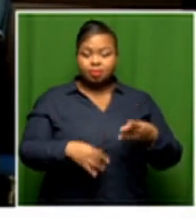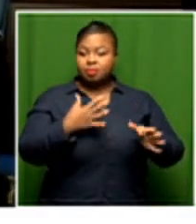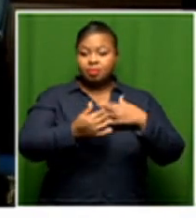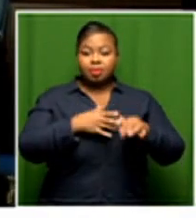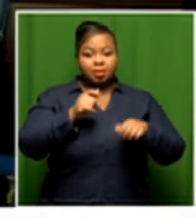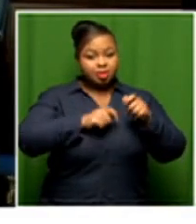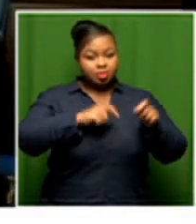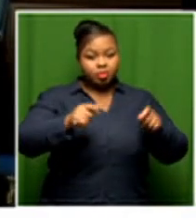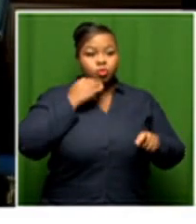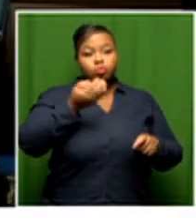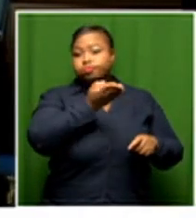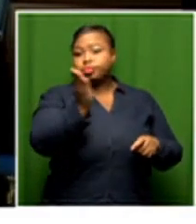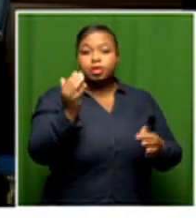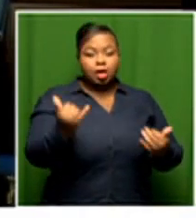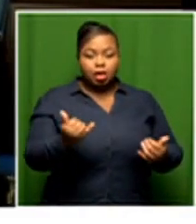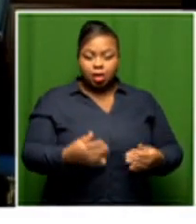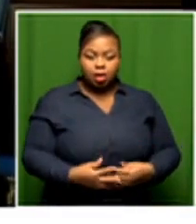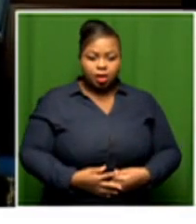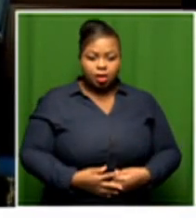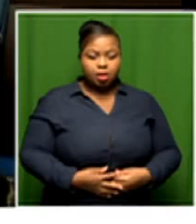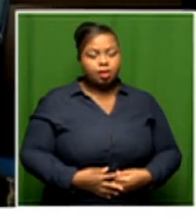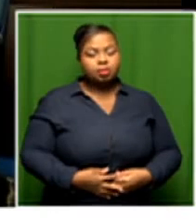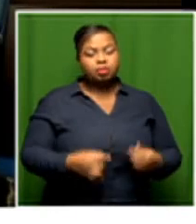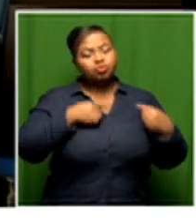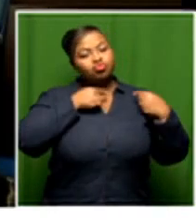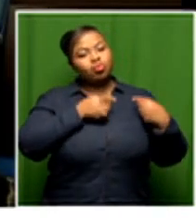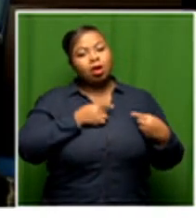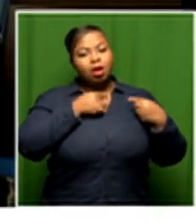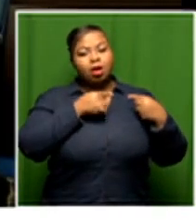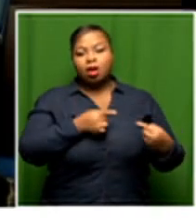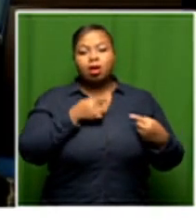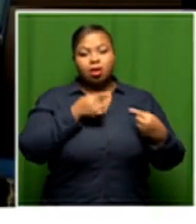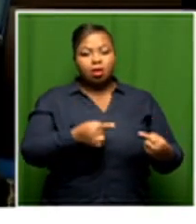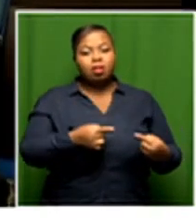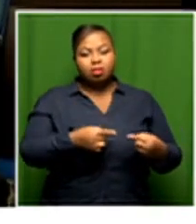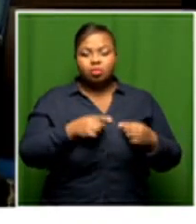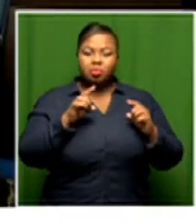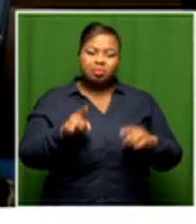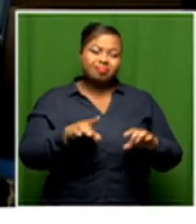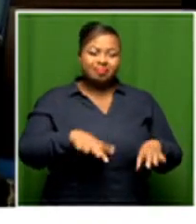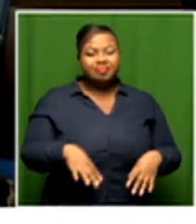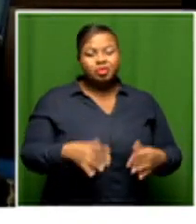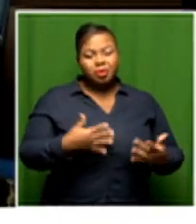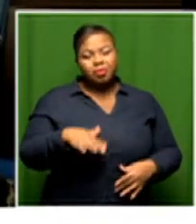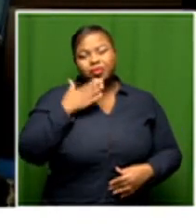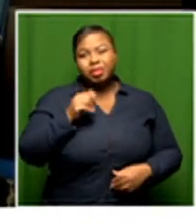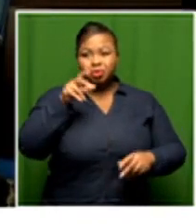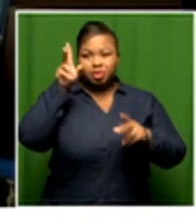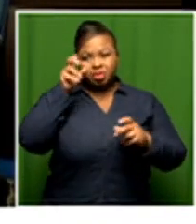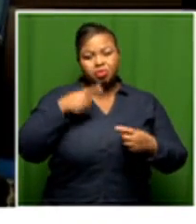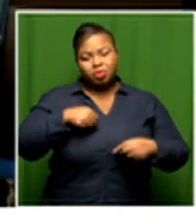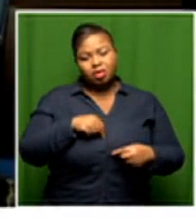anybody who's out there. It's a big struggle. If somebody can listen, and we're